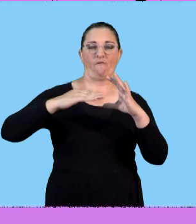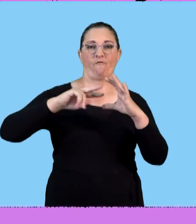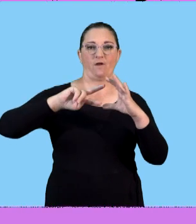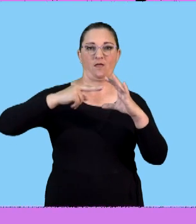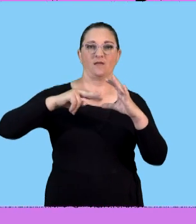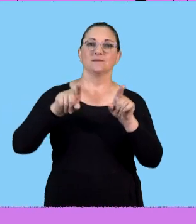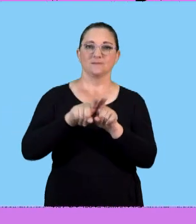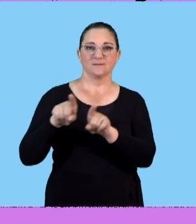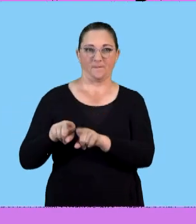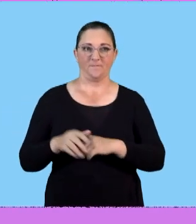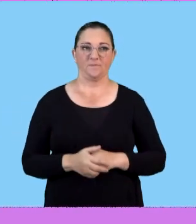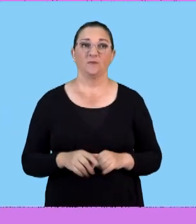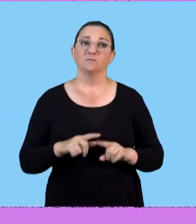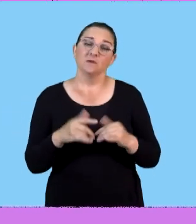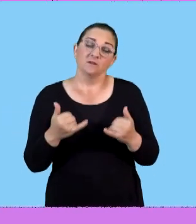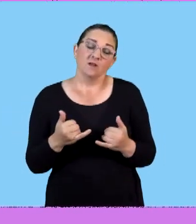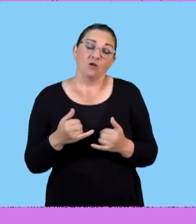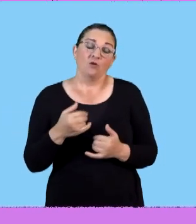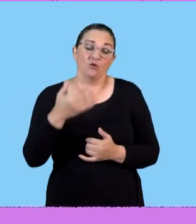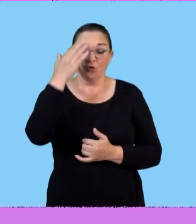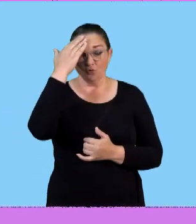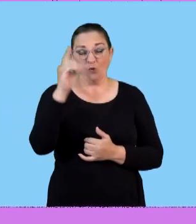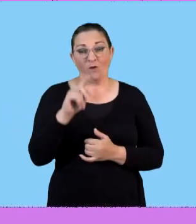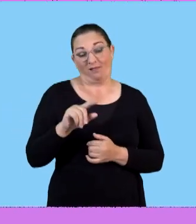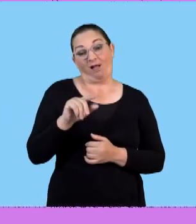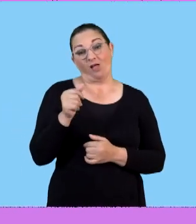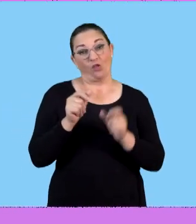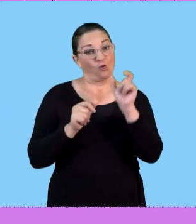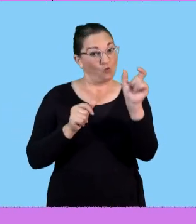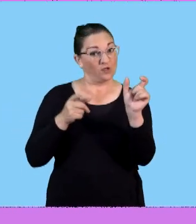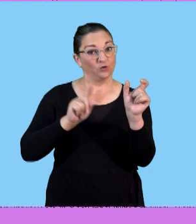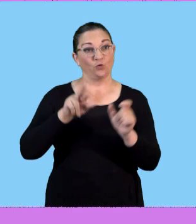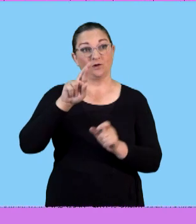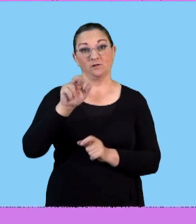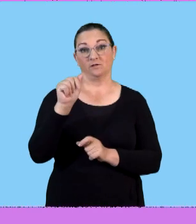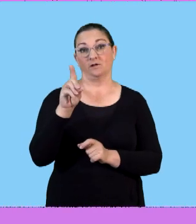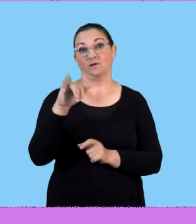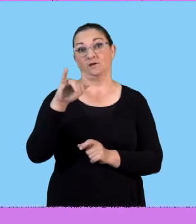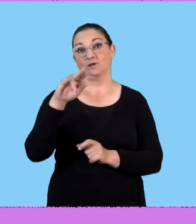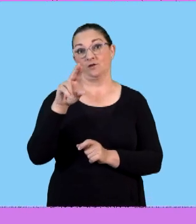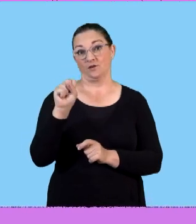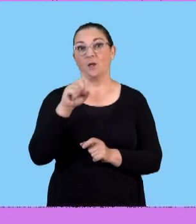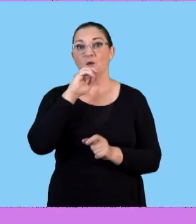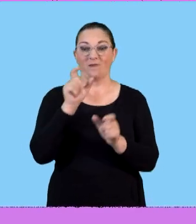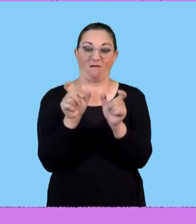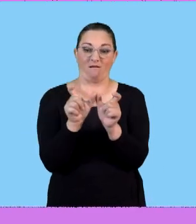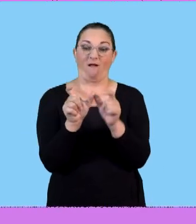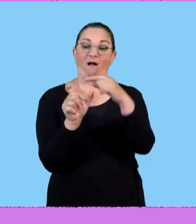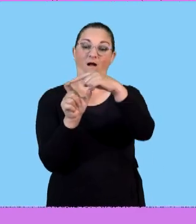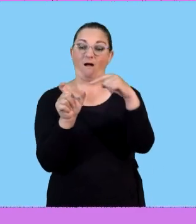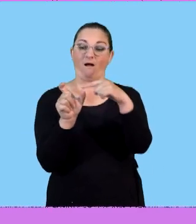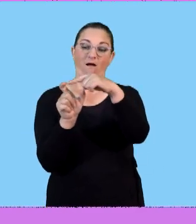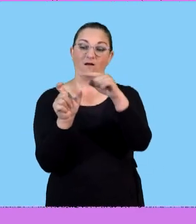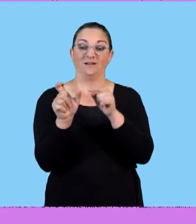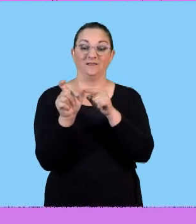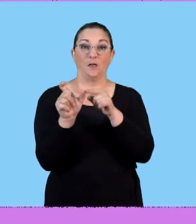parts. And then we have, of course, what we know as the radius, right? The radius is half of your diameter. We are saying here it's the